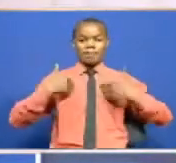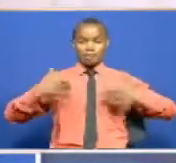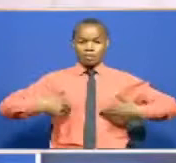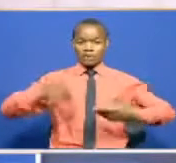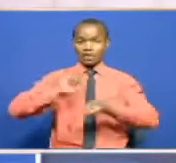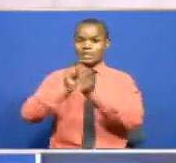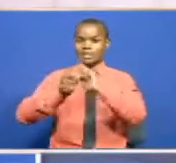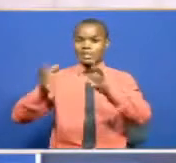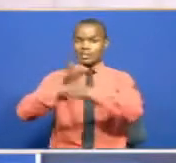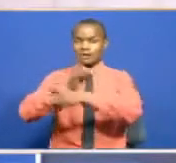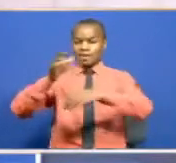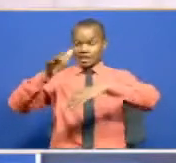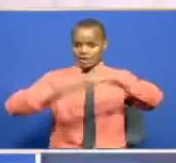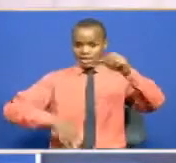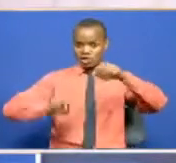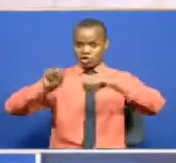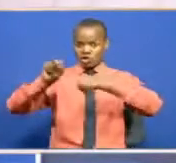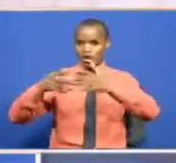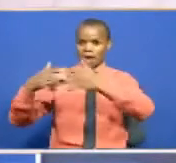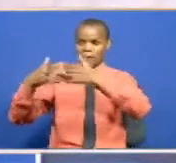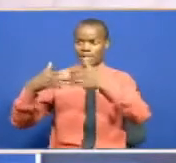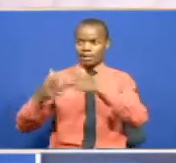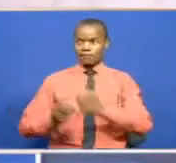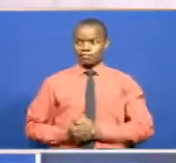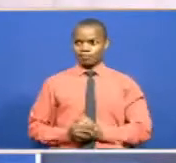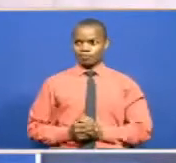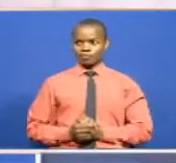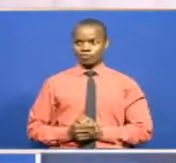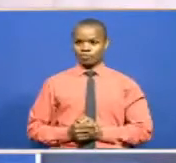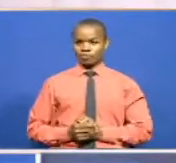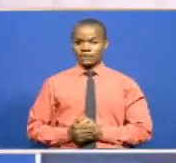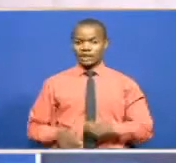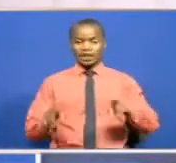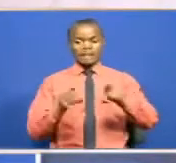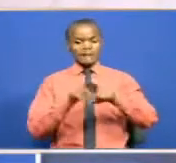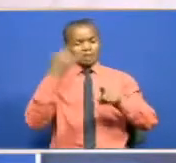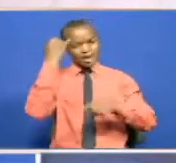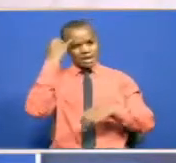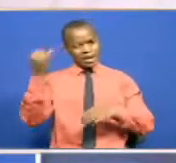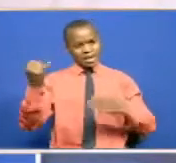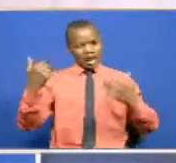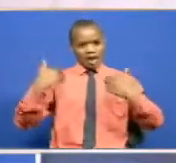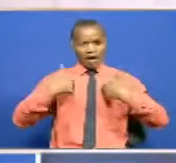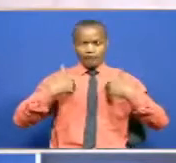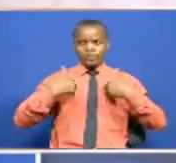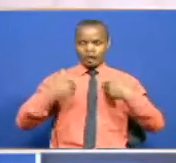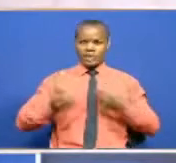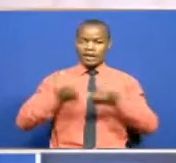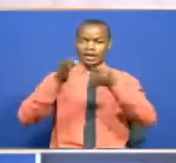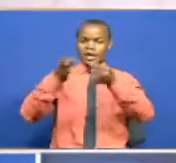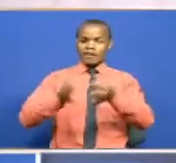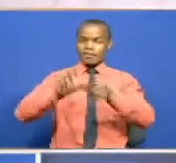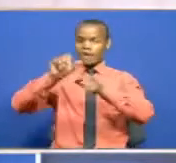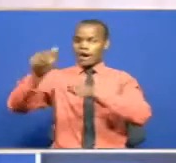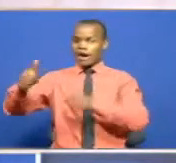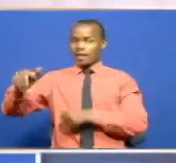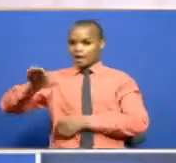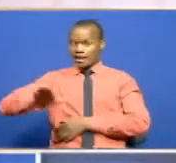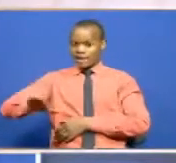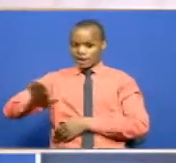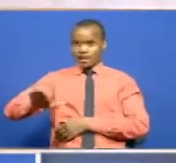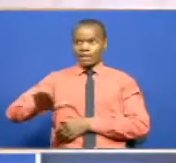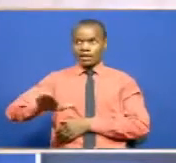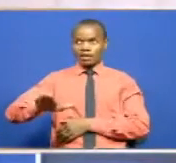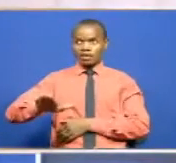American Caucasian patients. And that began the idea to say that if other ethnicities